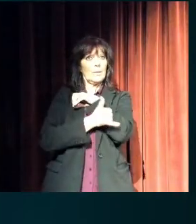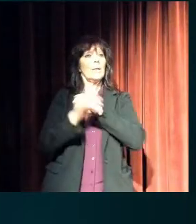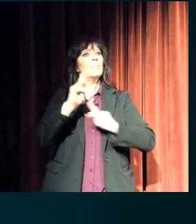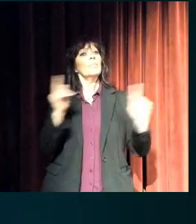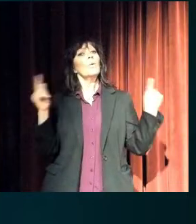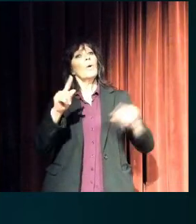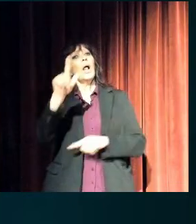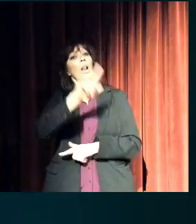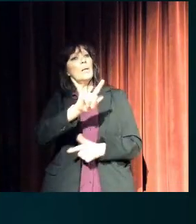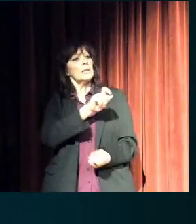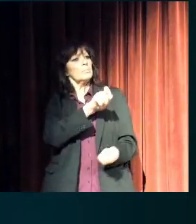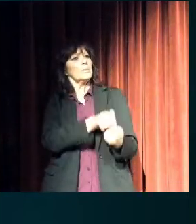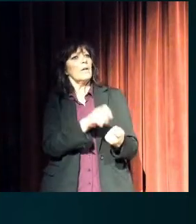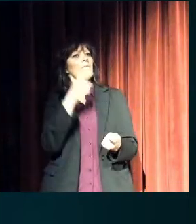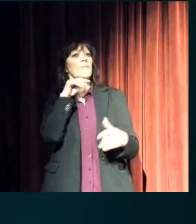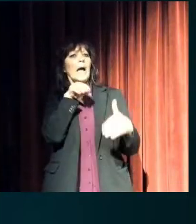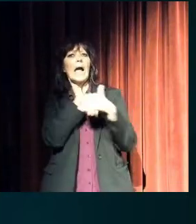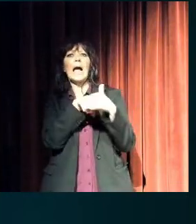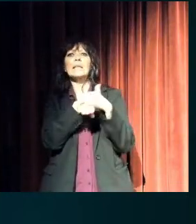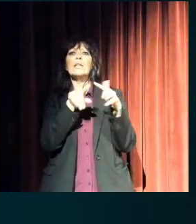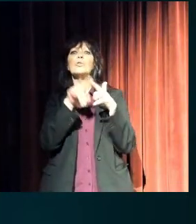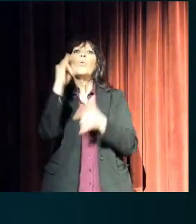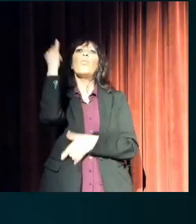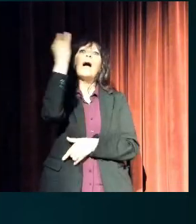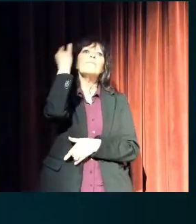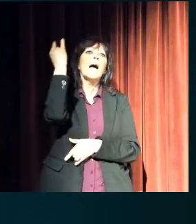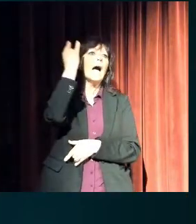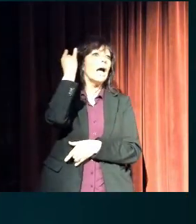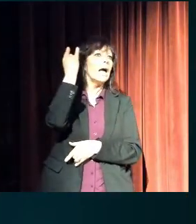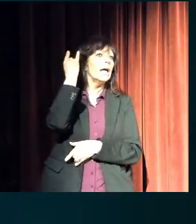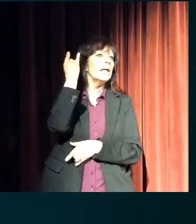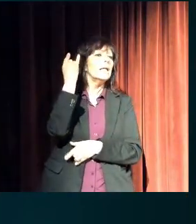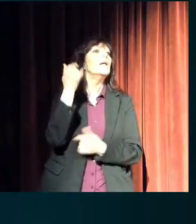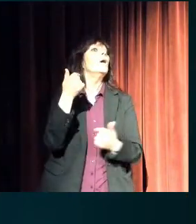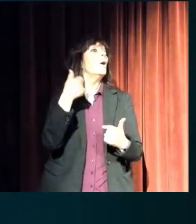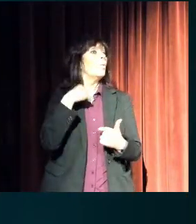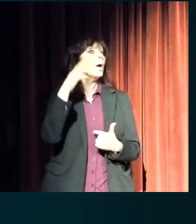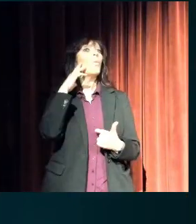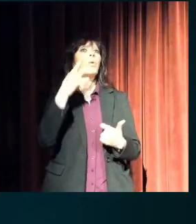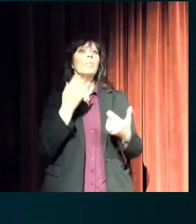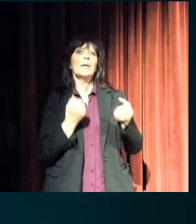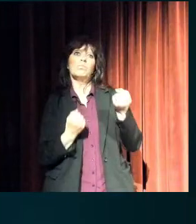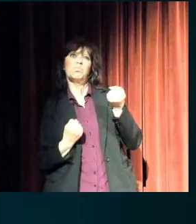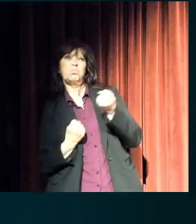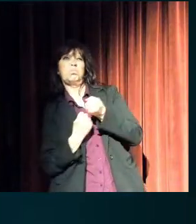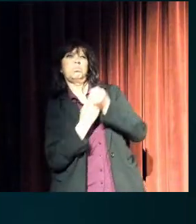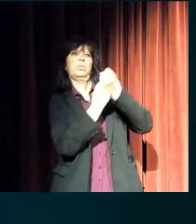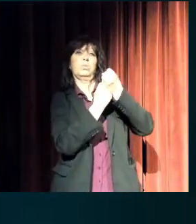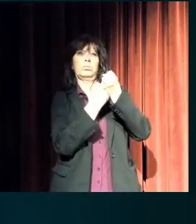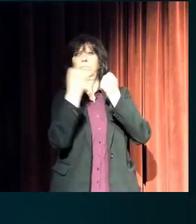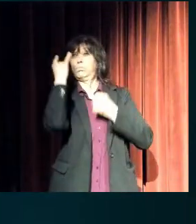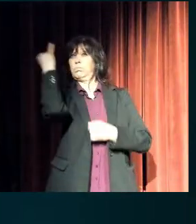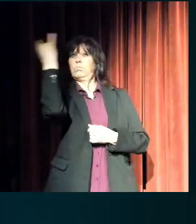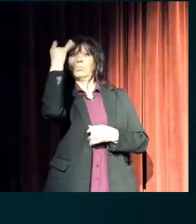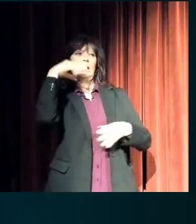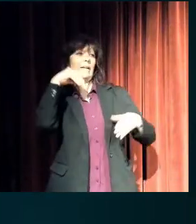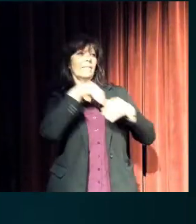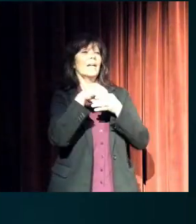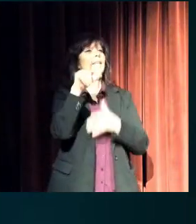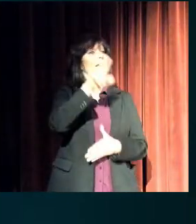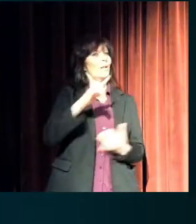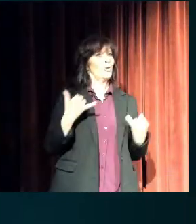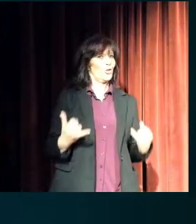to the library specifically for access to Wi-Fi. We will be boosting the reception by investing in the